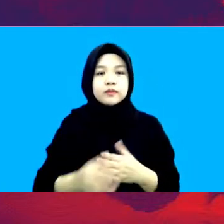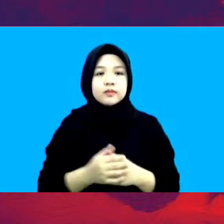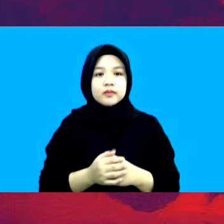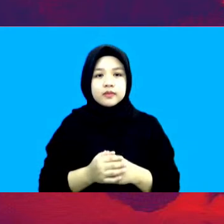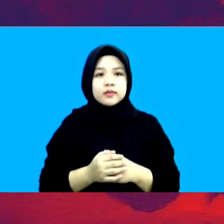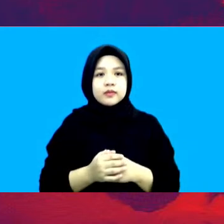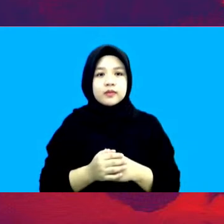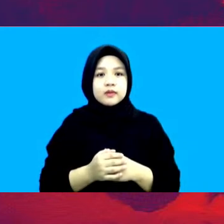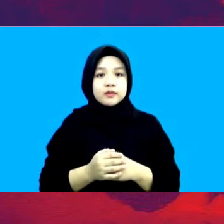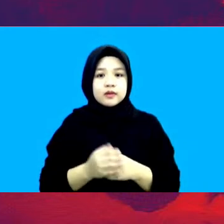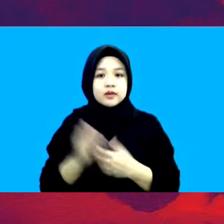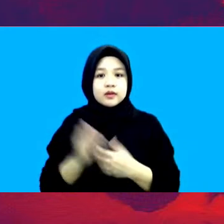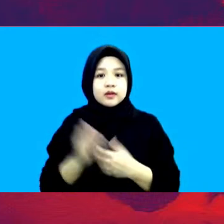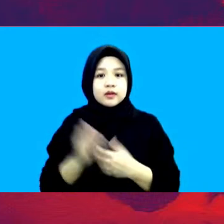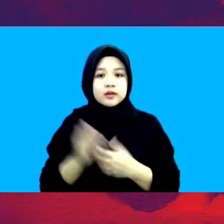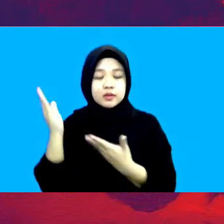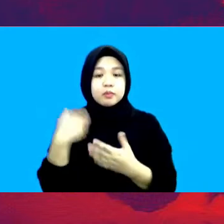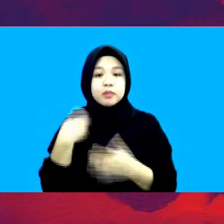0 shortfall.